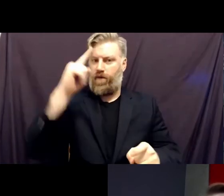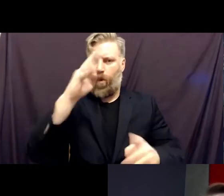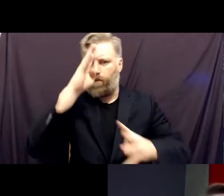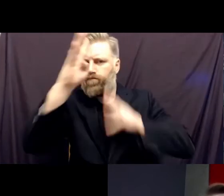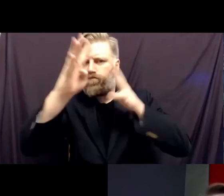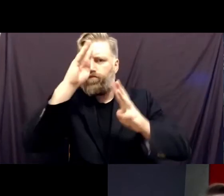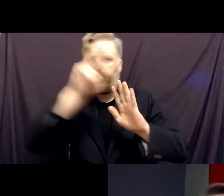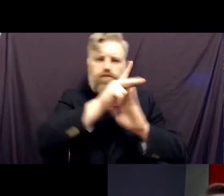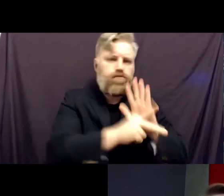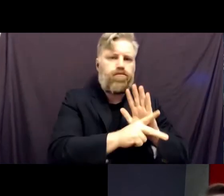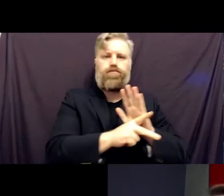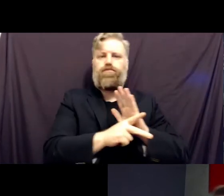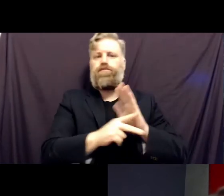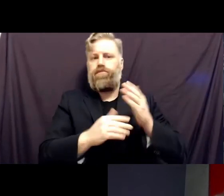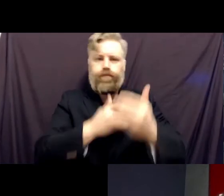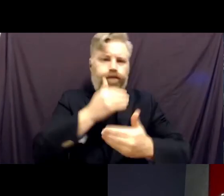beginning.